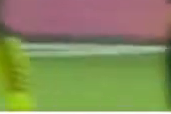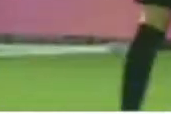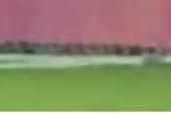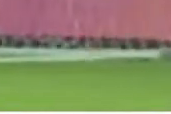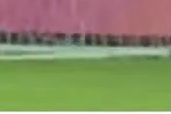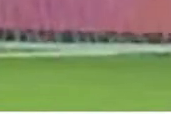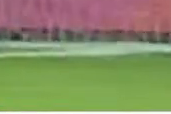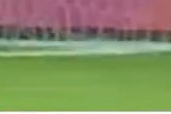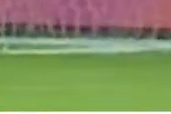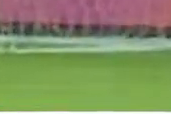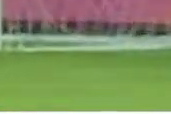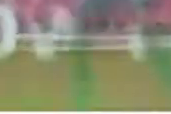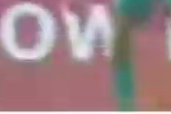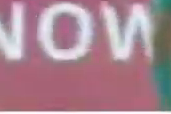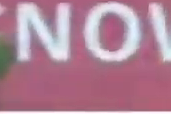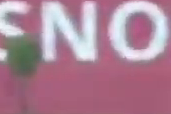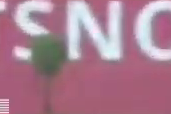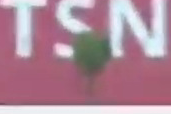before Wanyonyi.